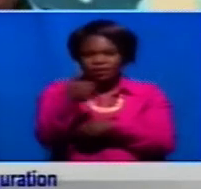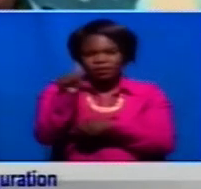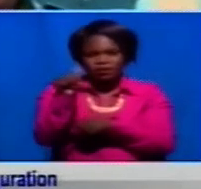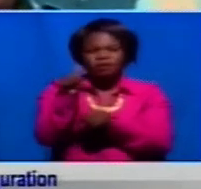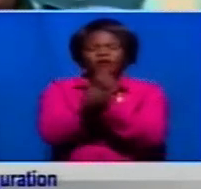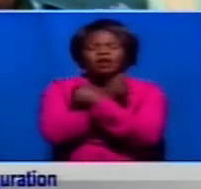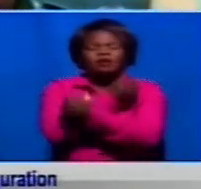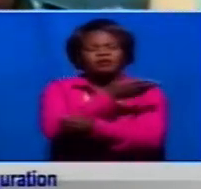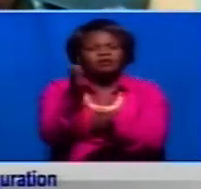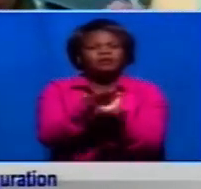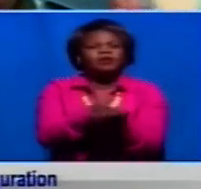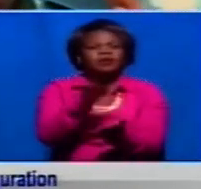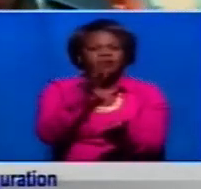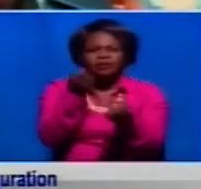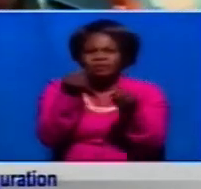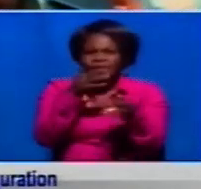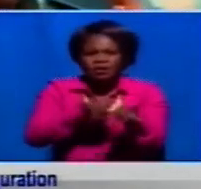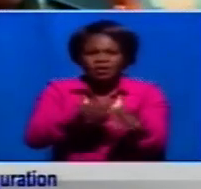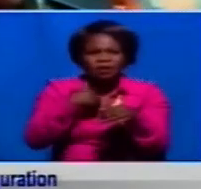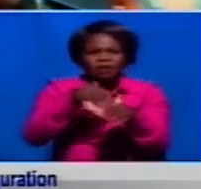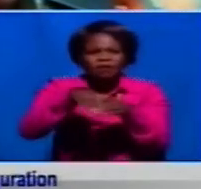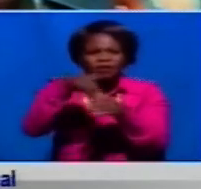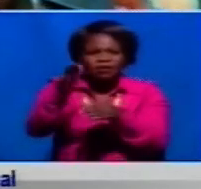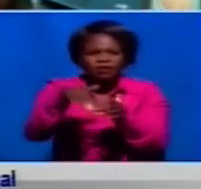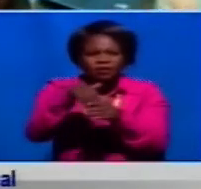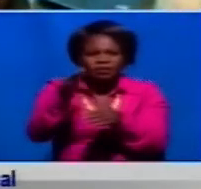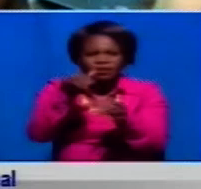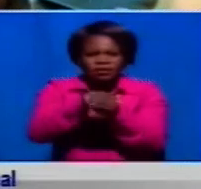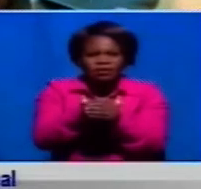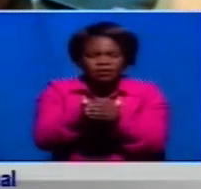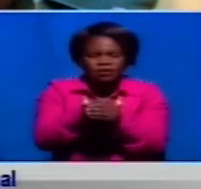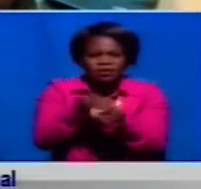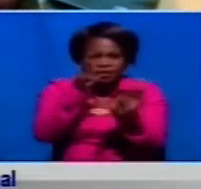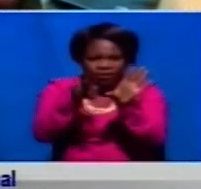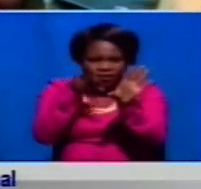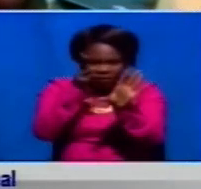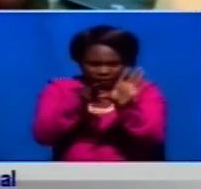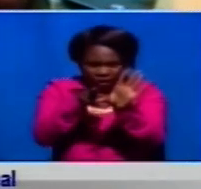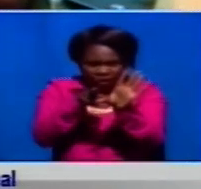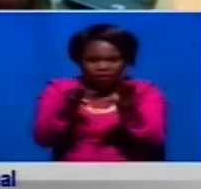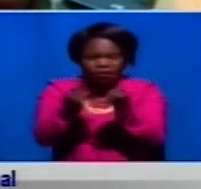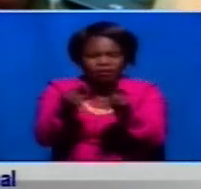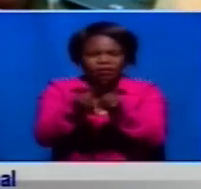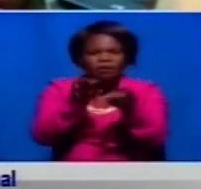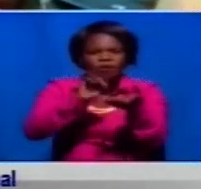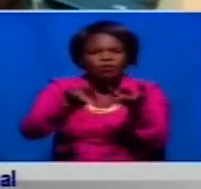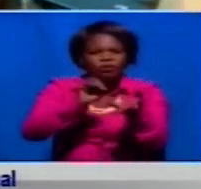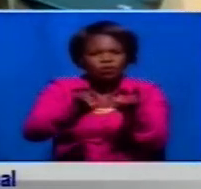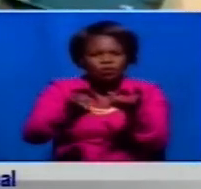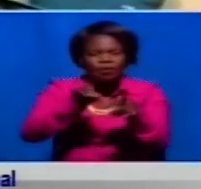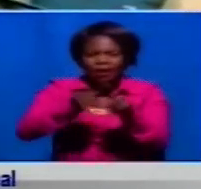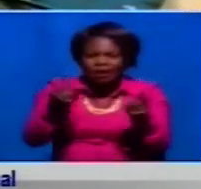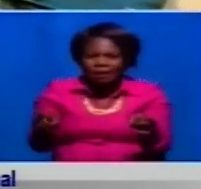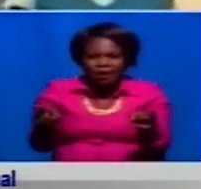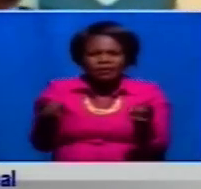very much. We normally have releases in May and October, but with you,